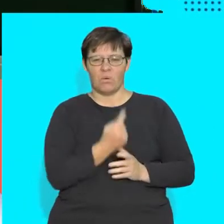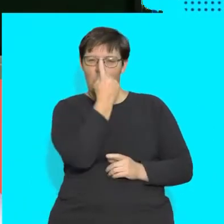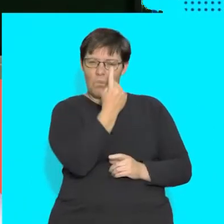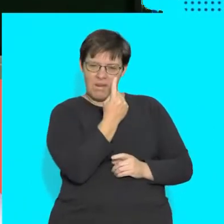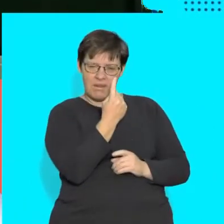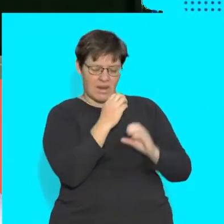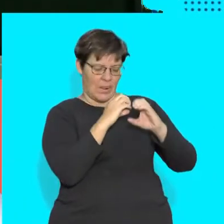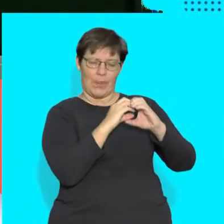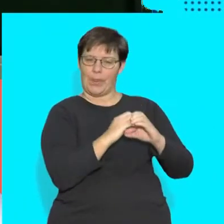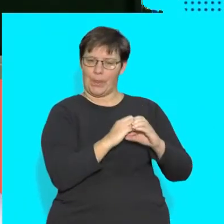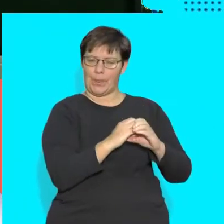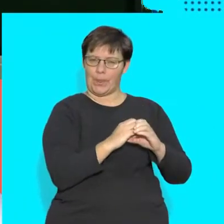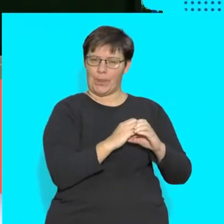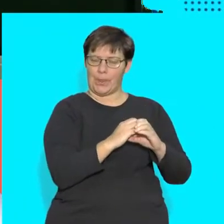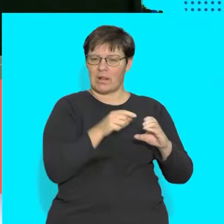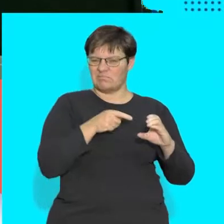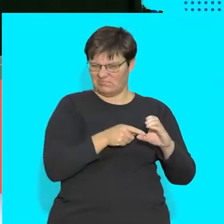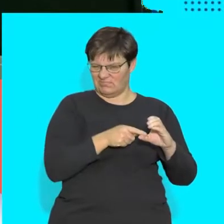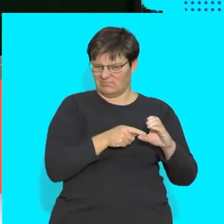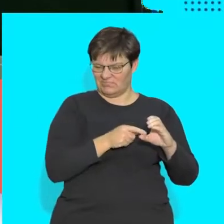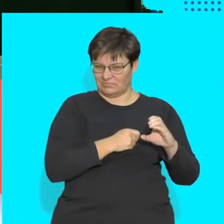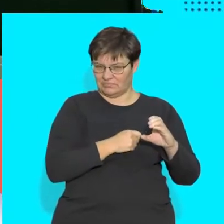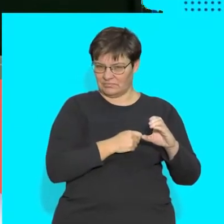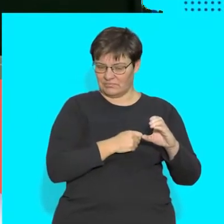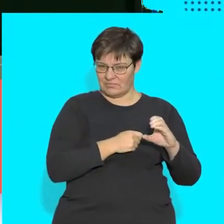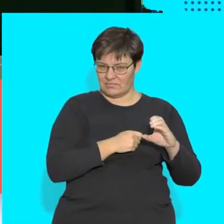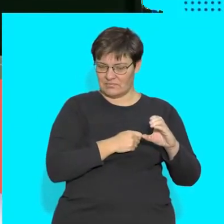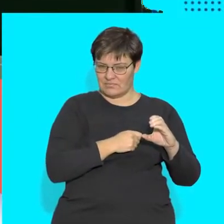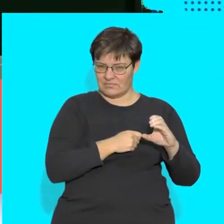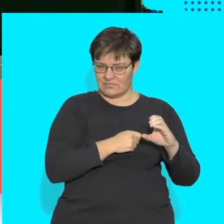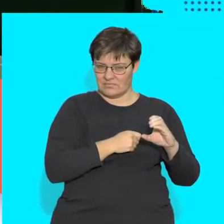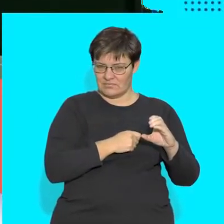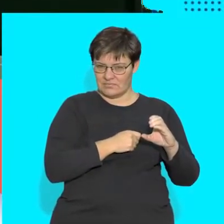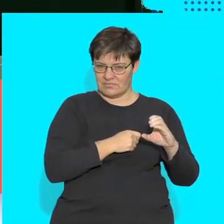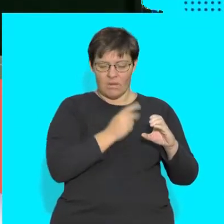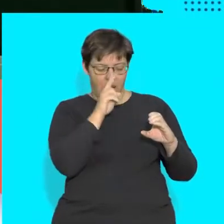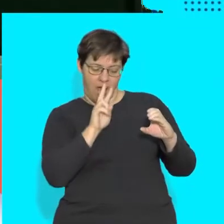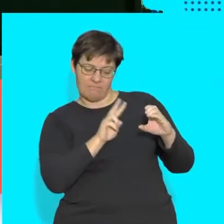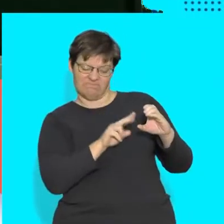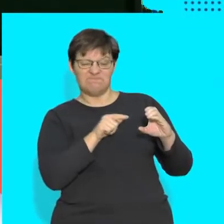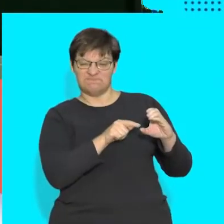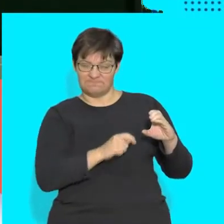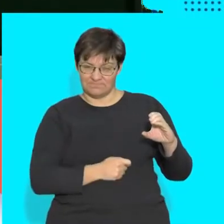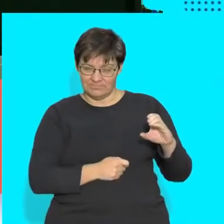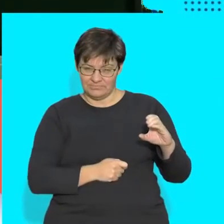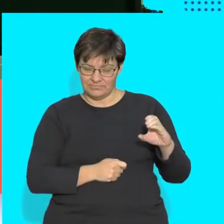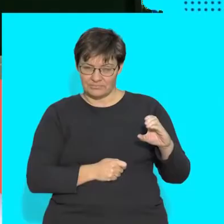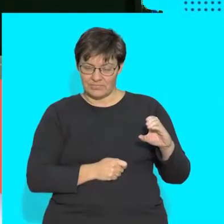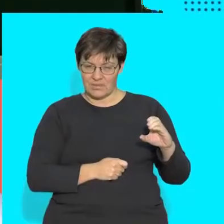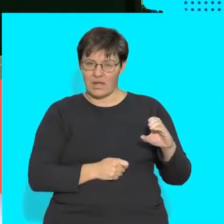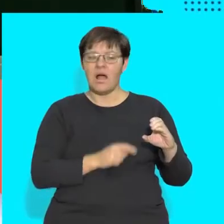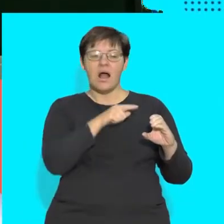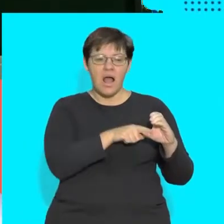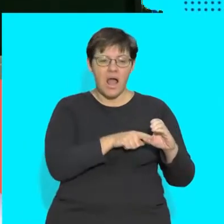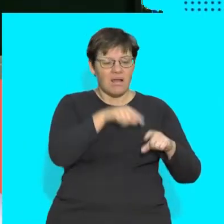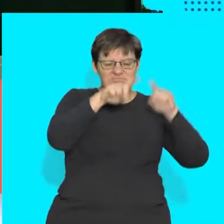one small, very small little thing that we're going to look at, right? And then we're going to look